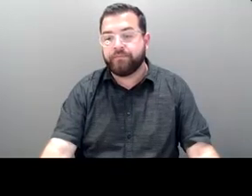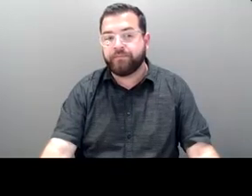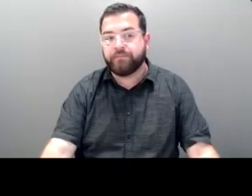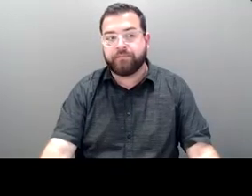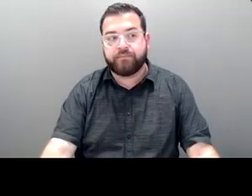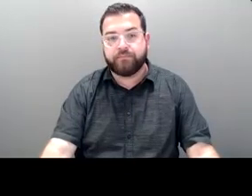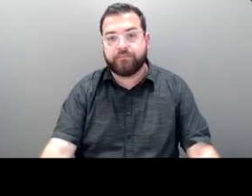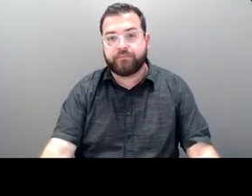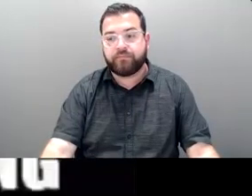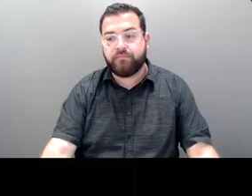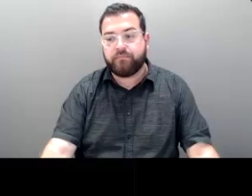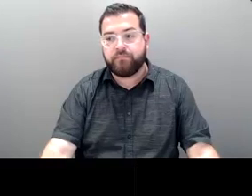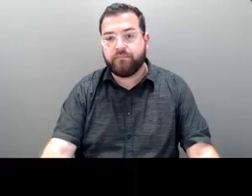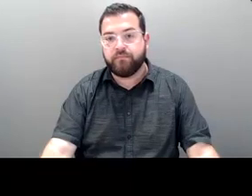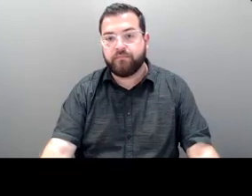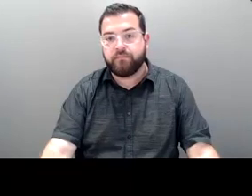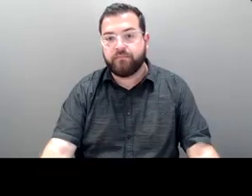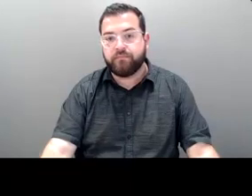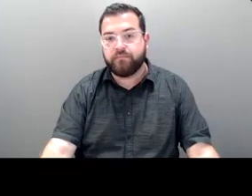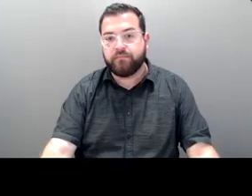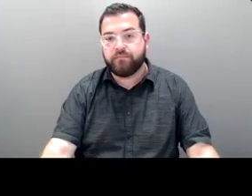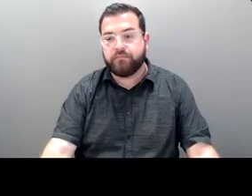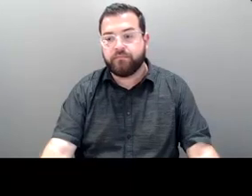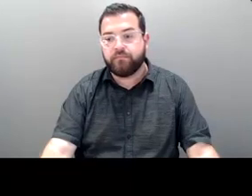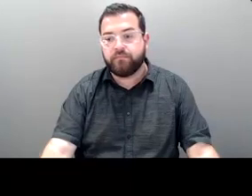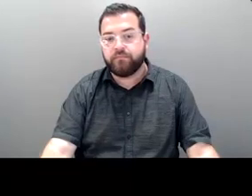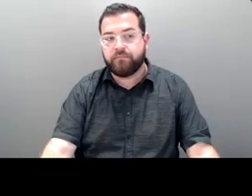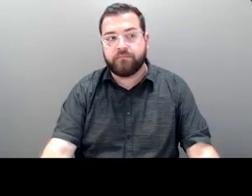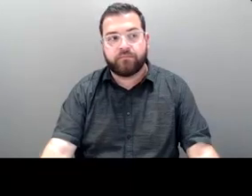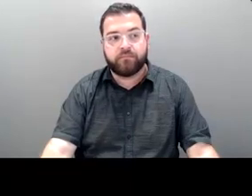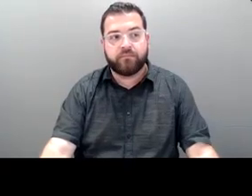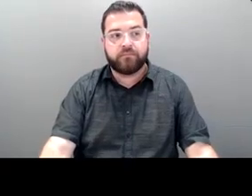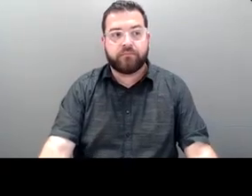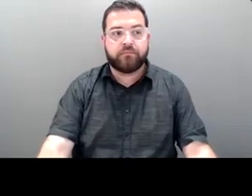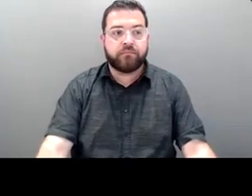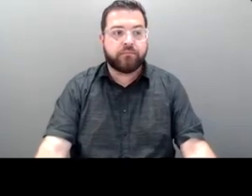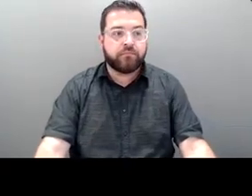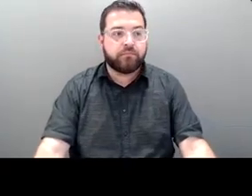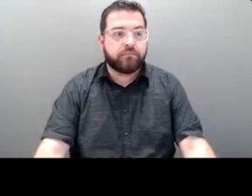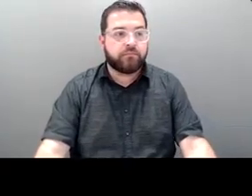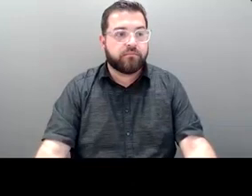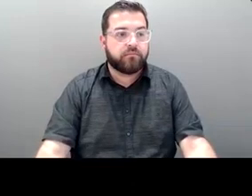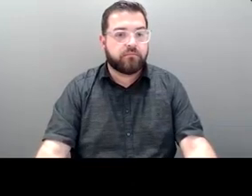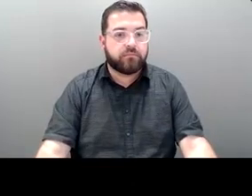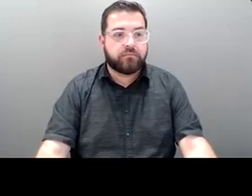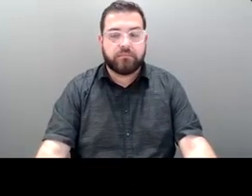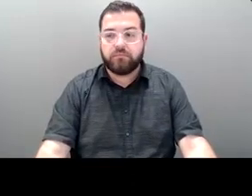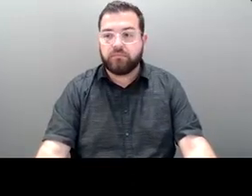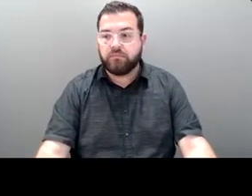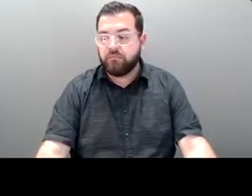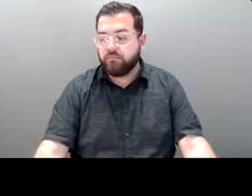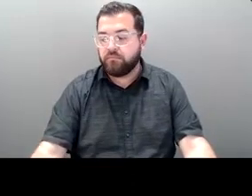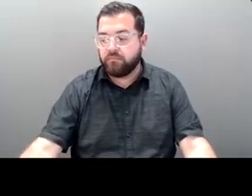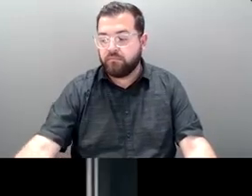many potential harms of this new technology. The impact risk acronym offers